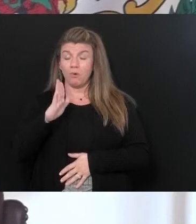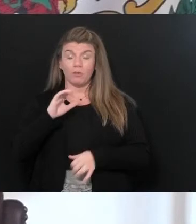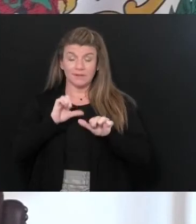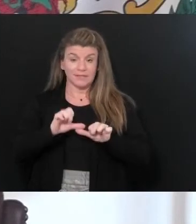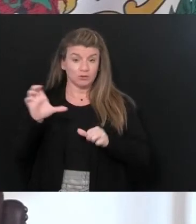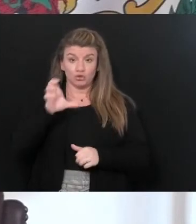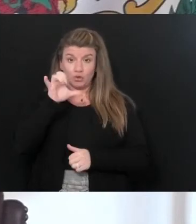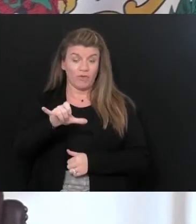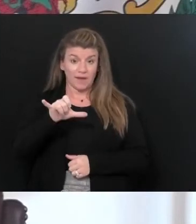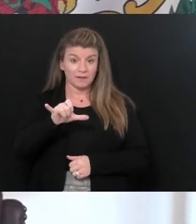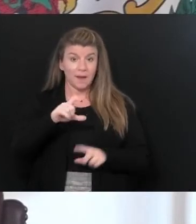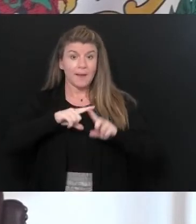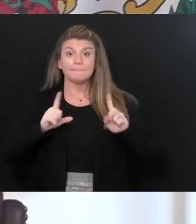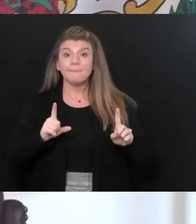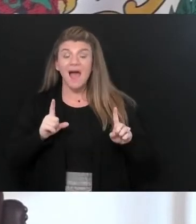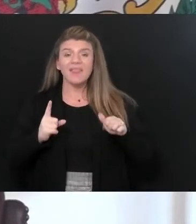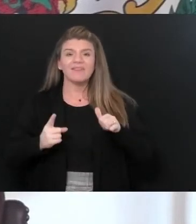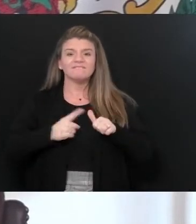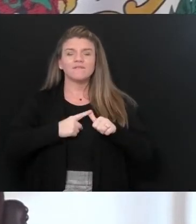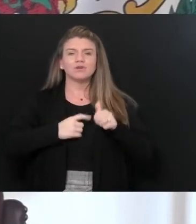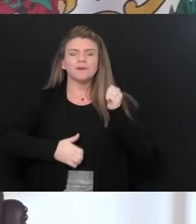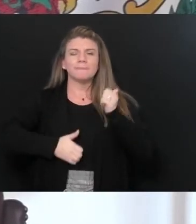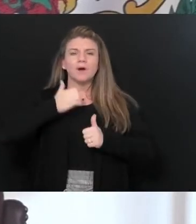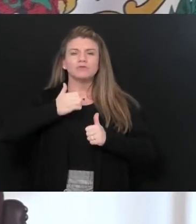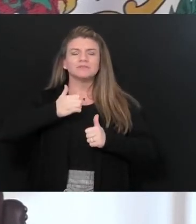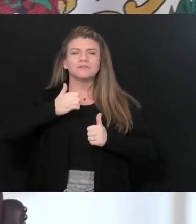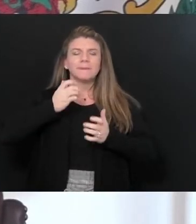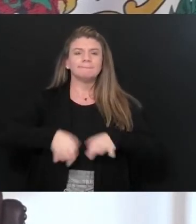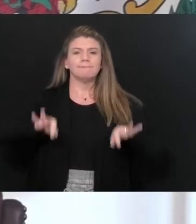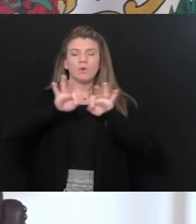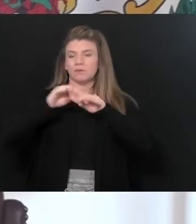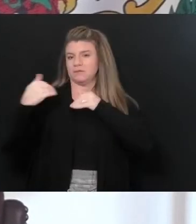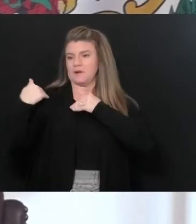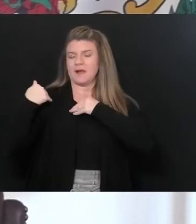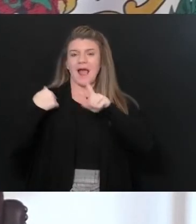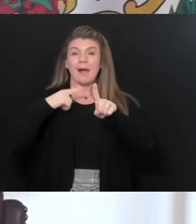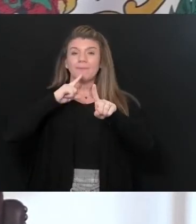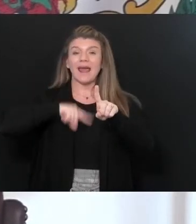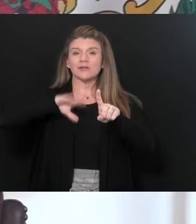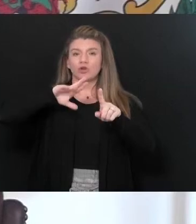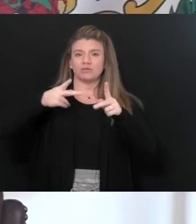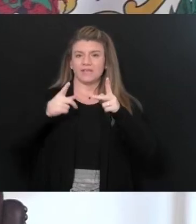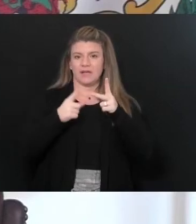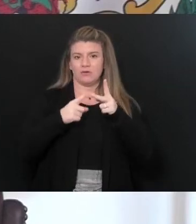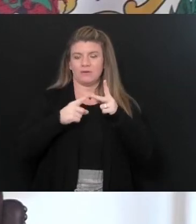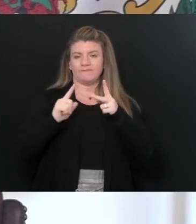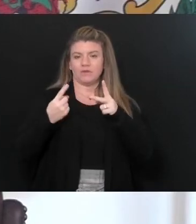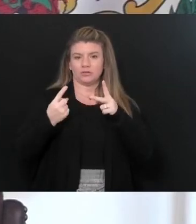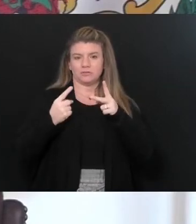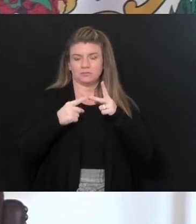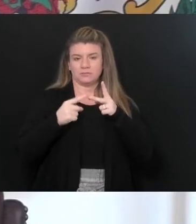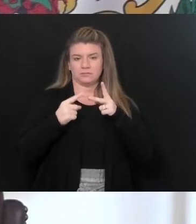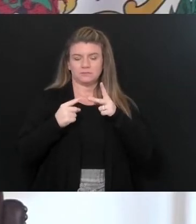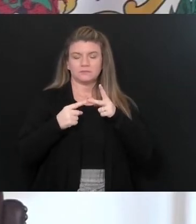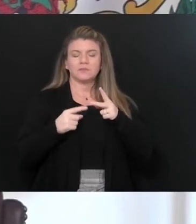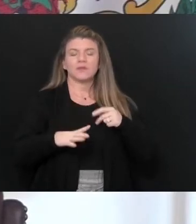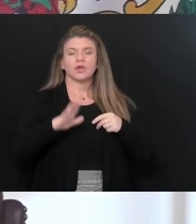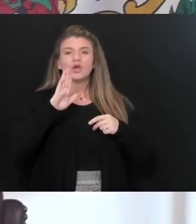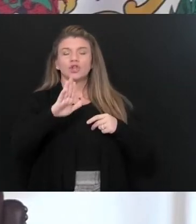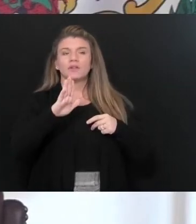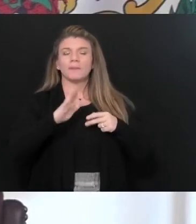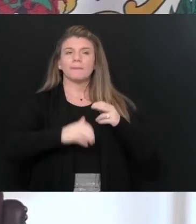do that. But the first and foremost responsibility, and I'm going to answer the tail end of your question first, but the